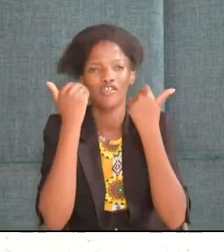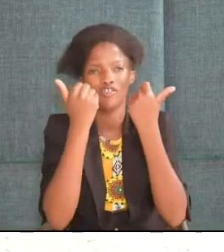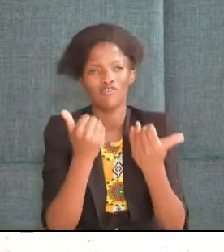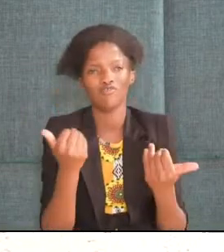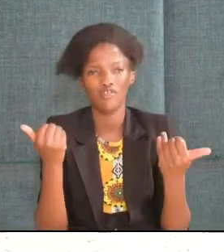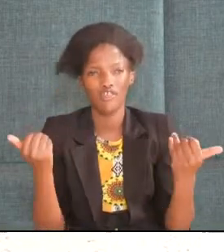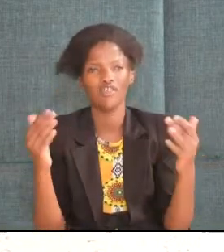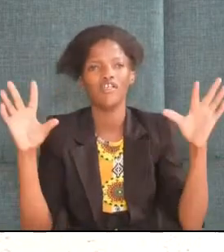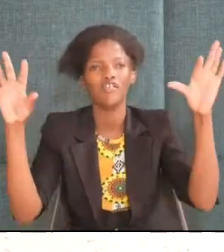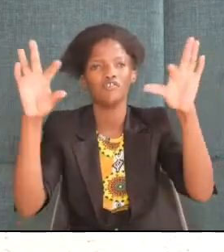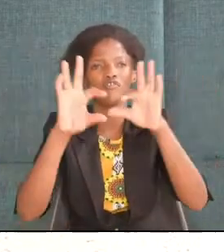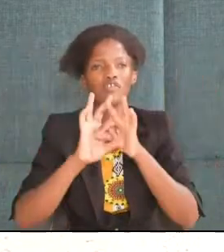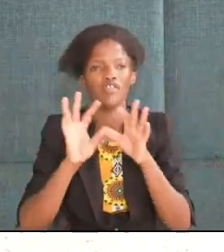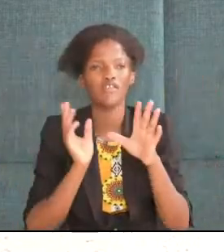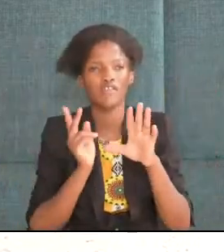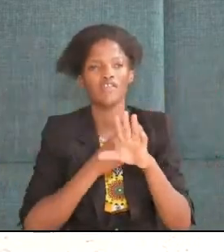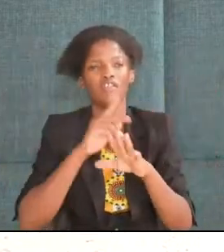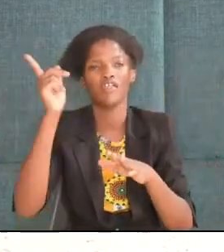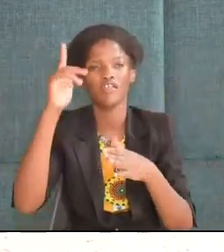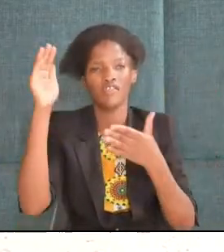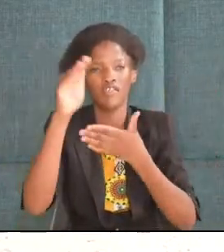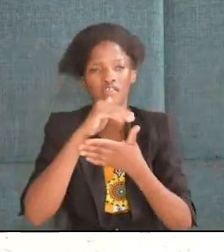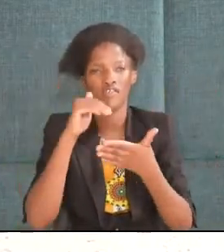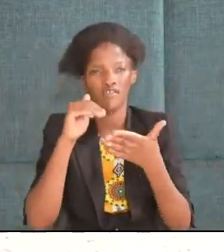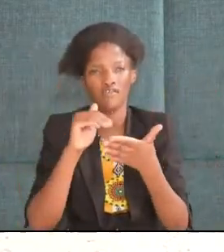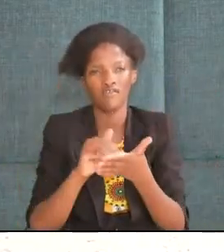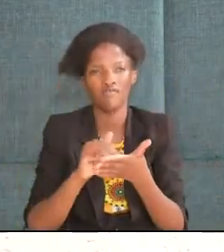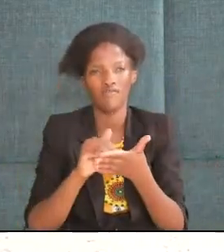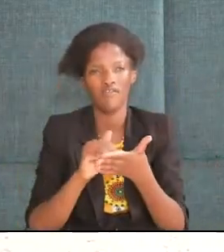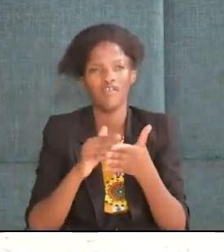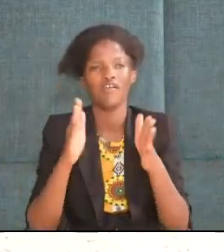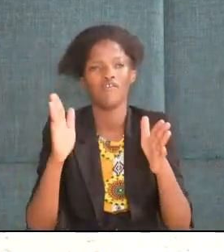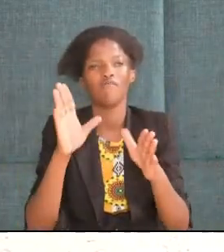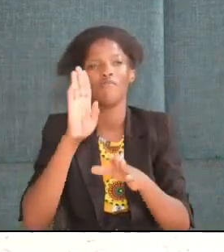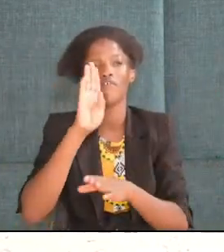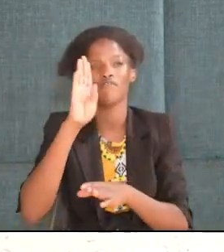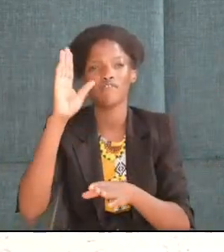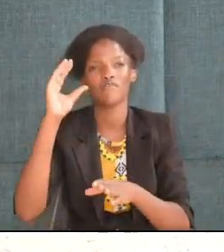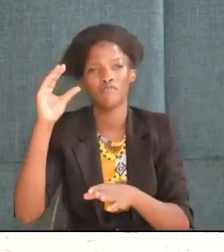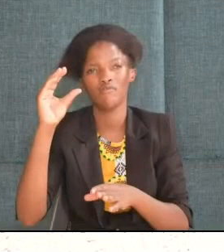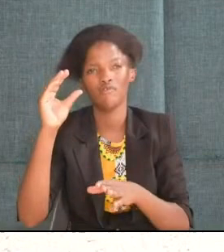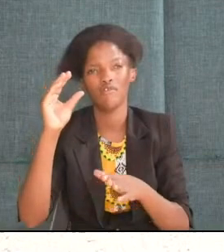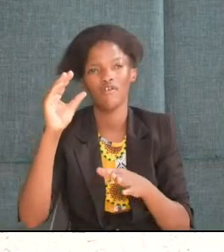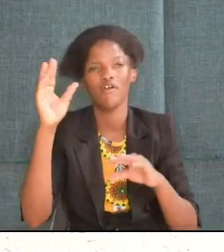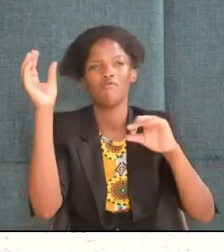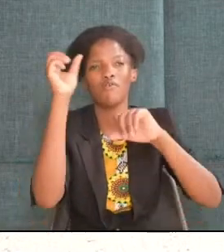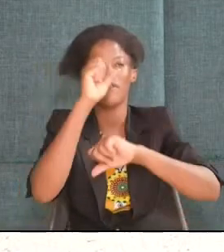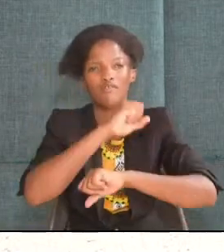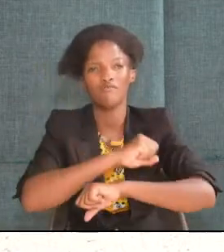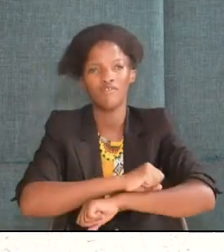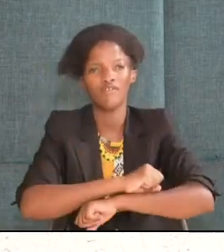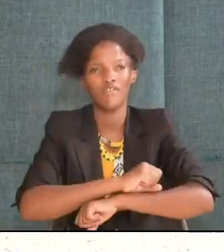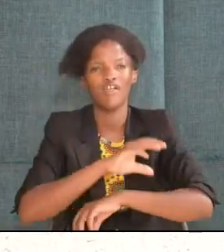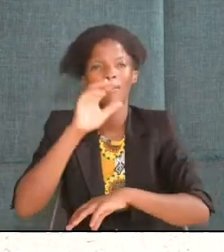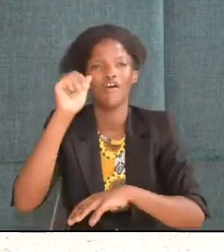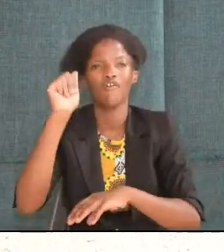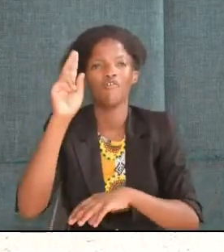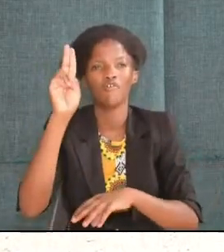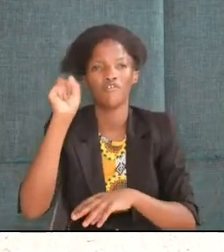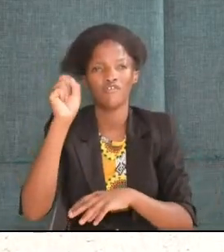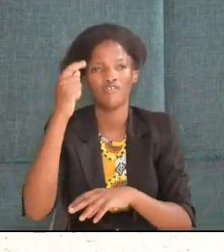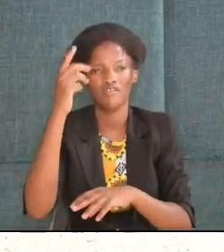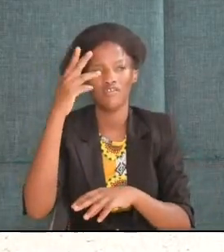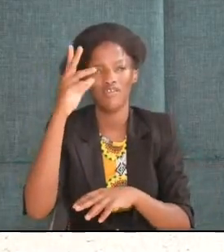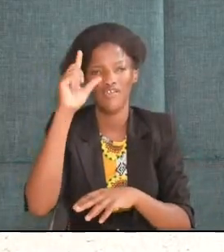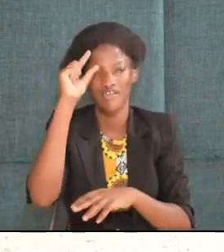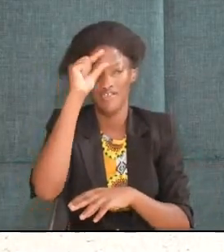Children, join us for the Nairobi Central SDA Church Vocation Bible School. Austin, can you guess what it's